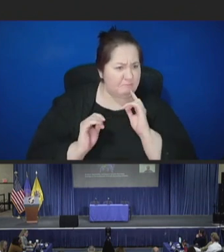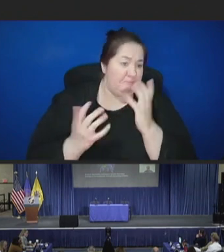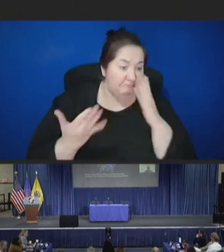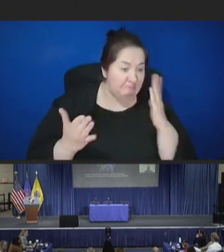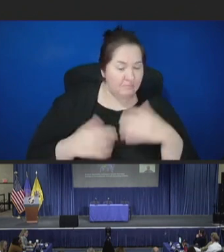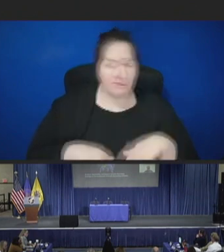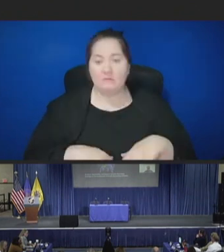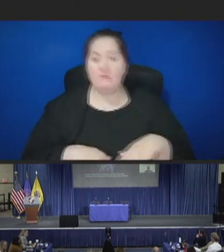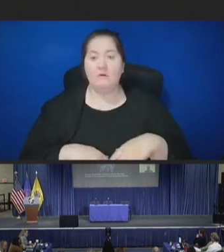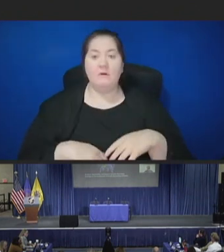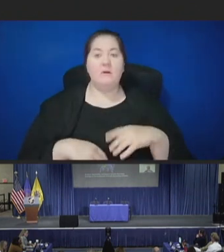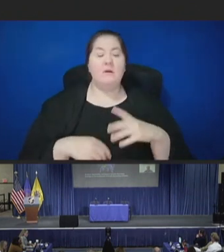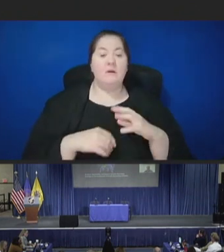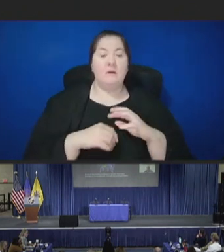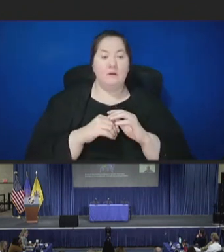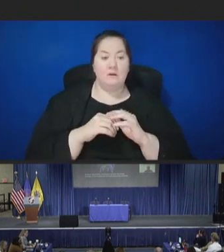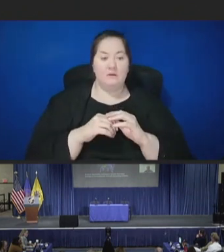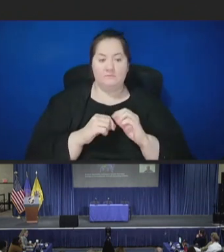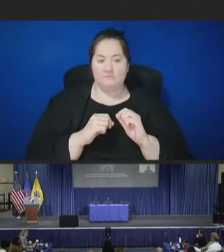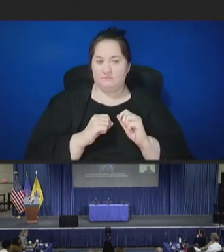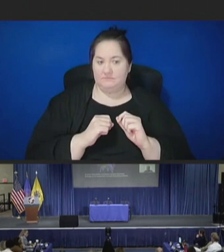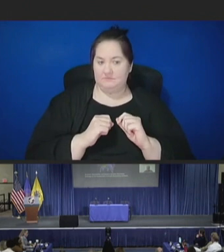to, actually,